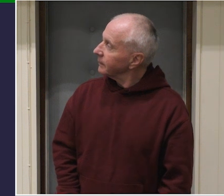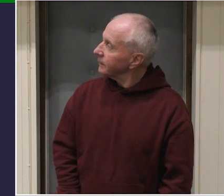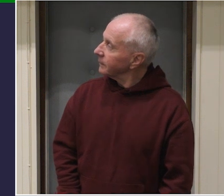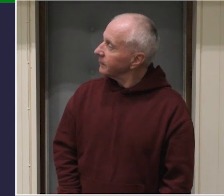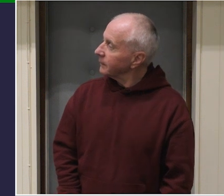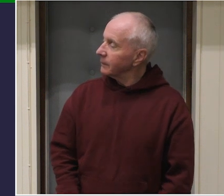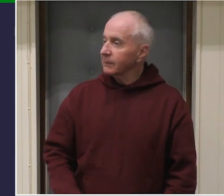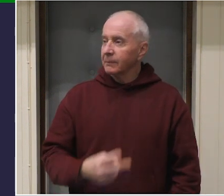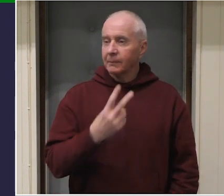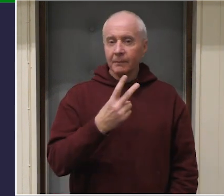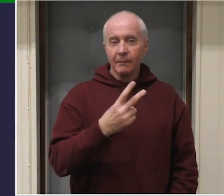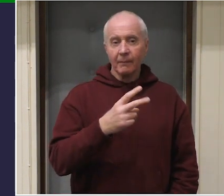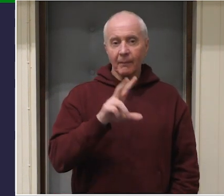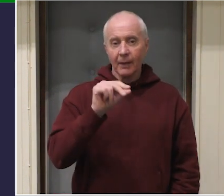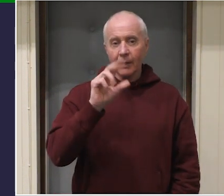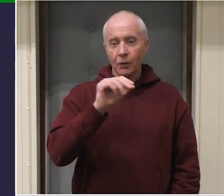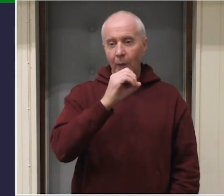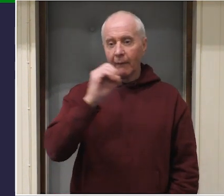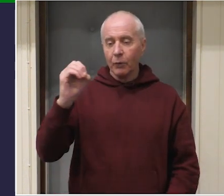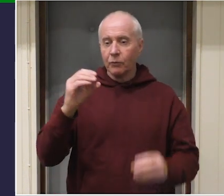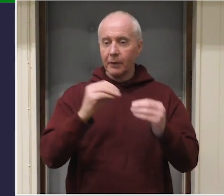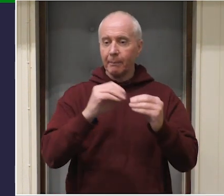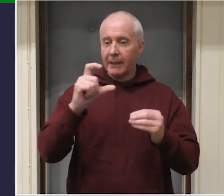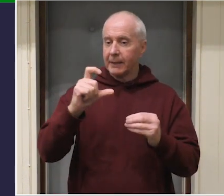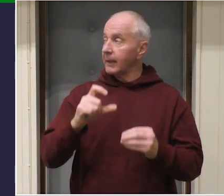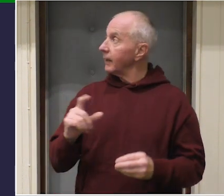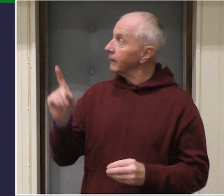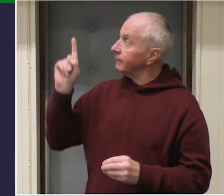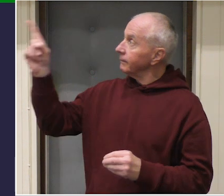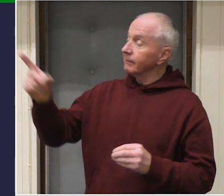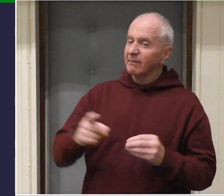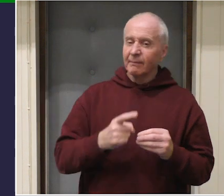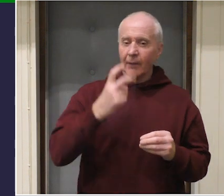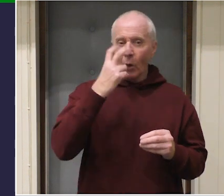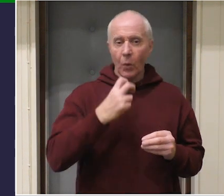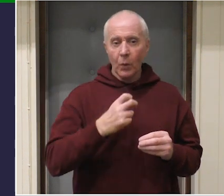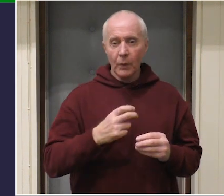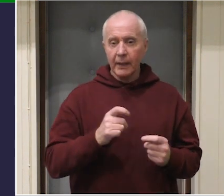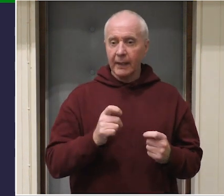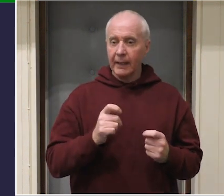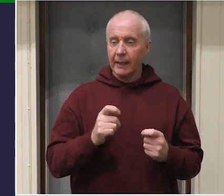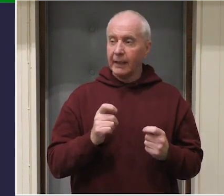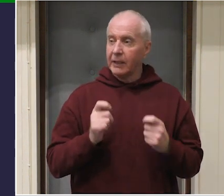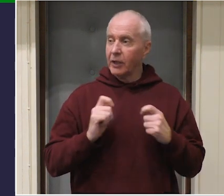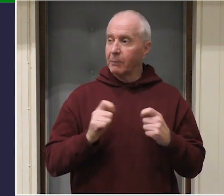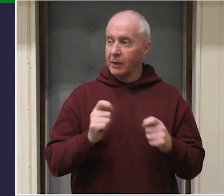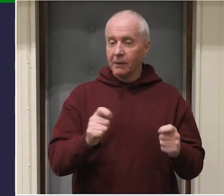About 1200 BC. The ancient Egyptians made a series of calendars discussing lucky and unlucky days, and in the